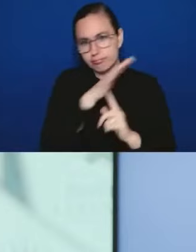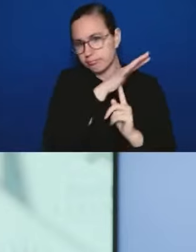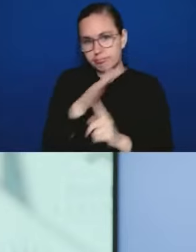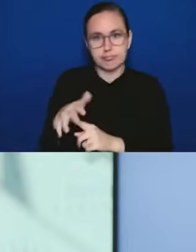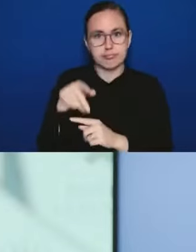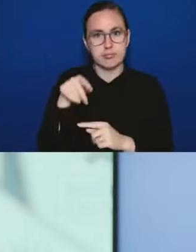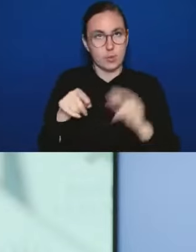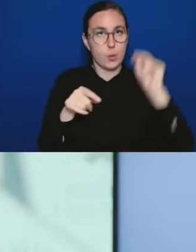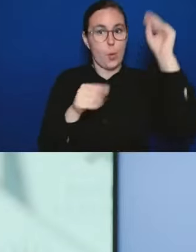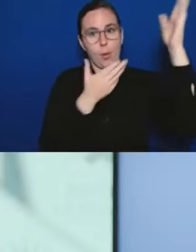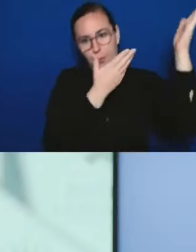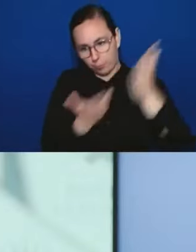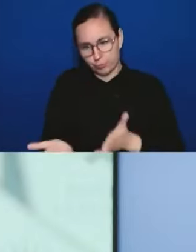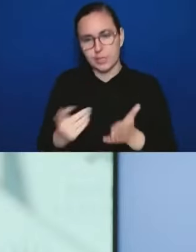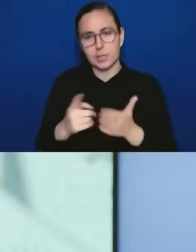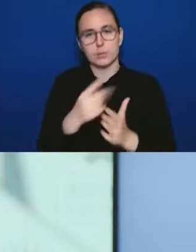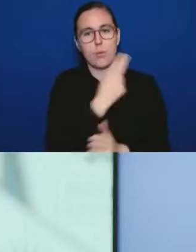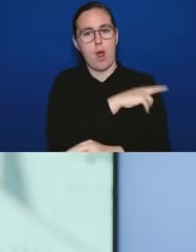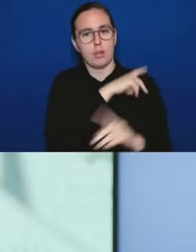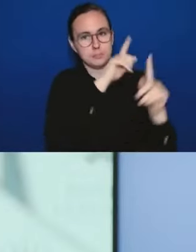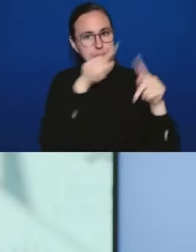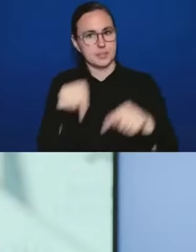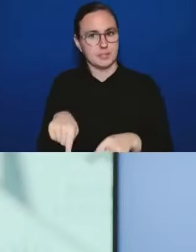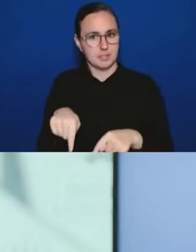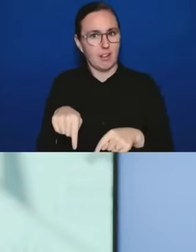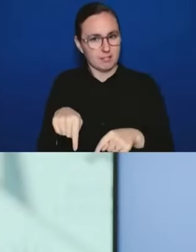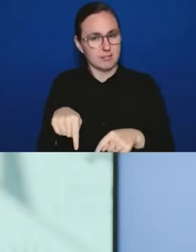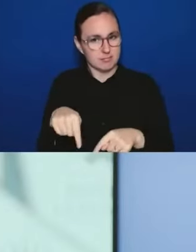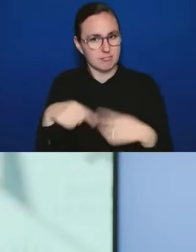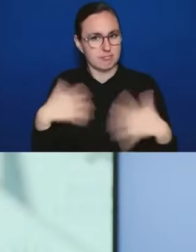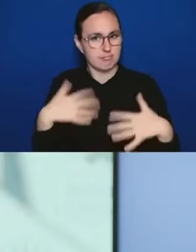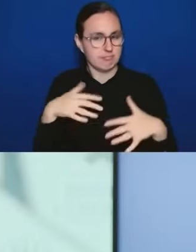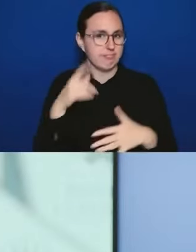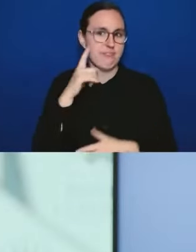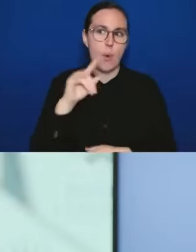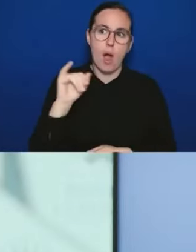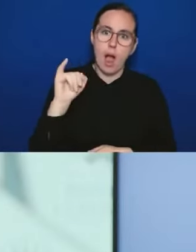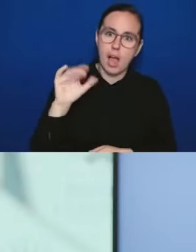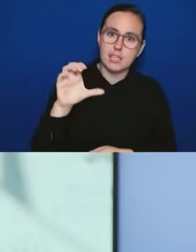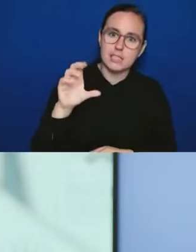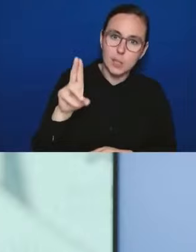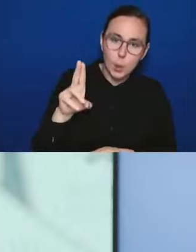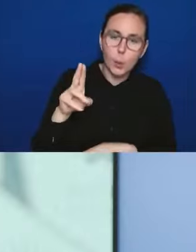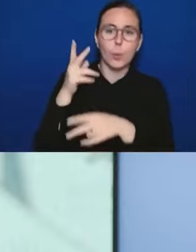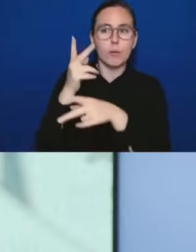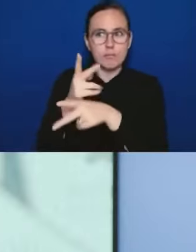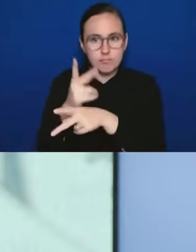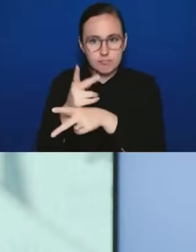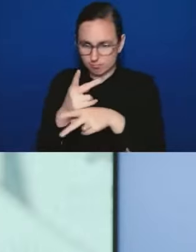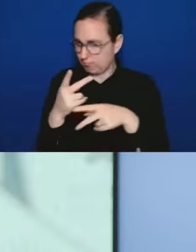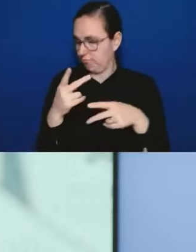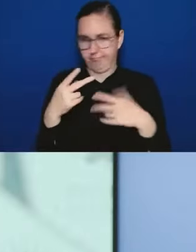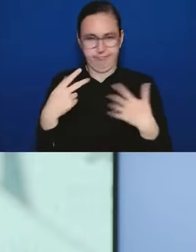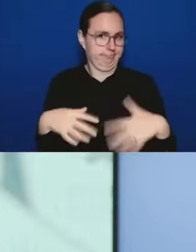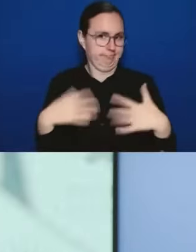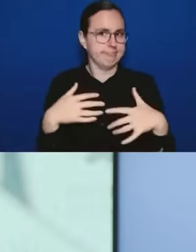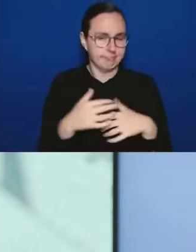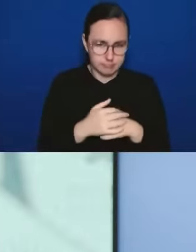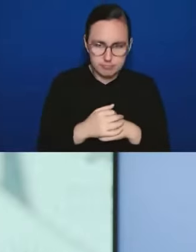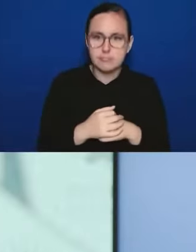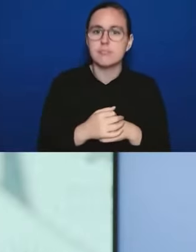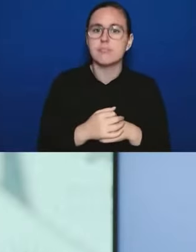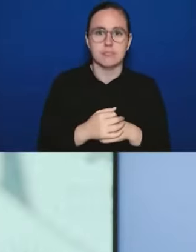who required critical care and were dealing with the COVID-19 pandemic. And we have been preparing for